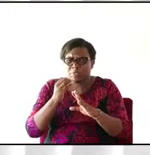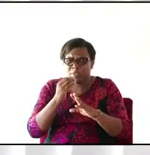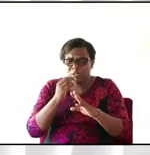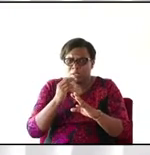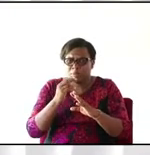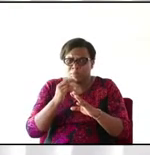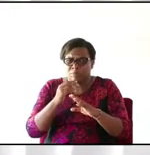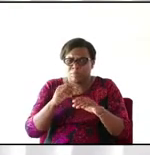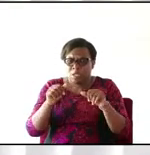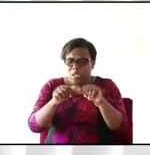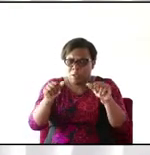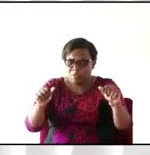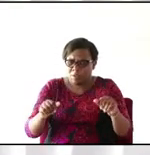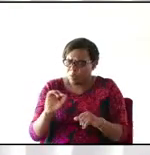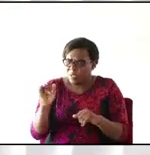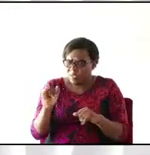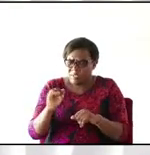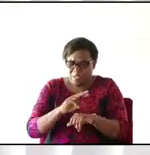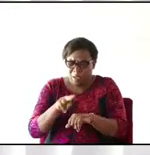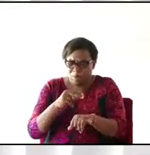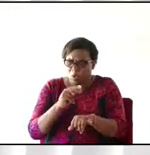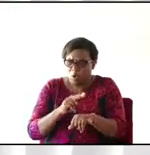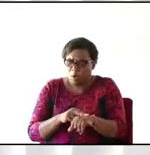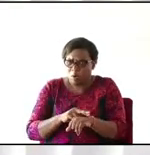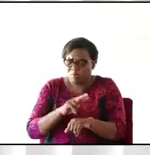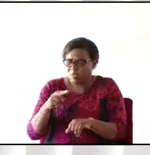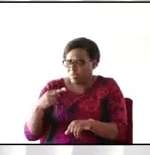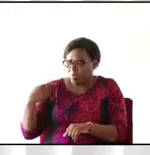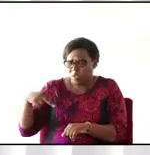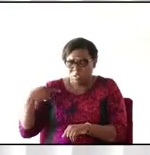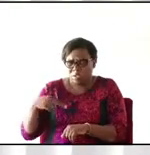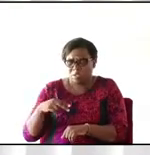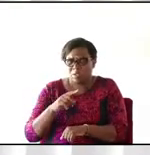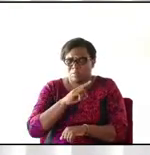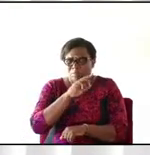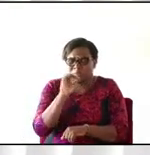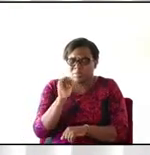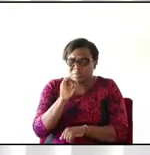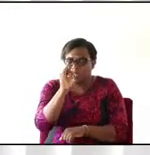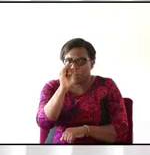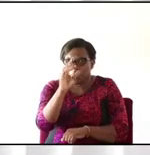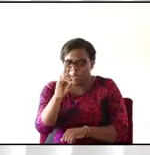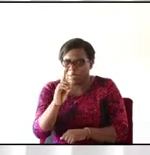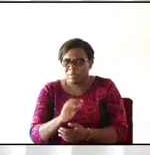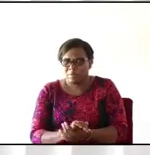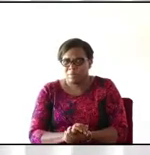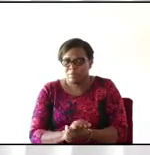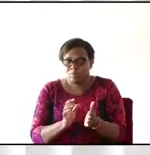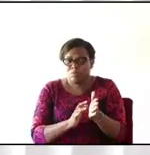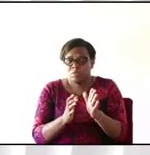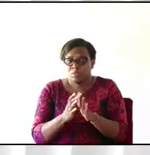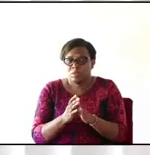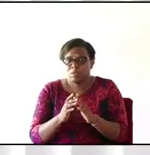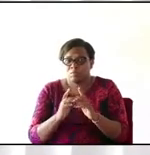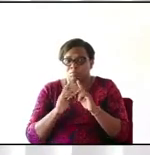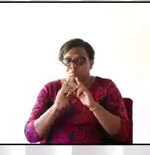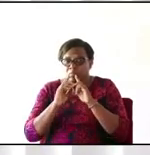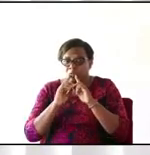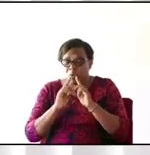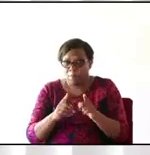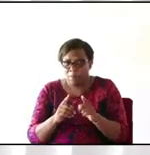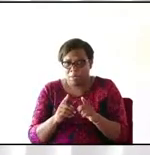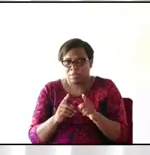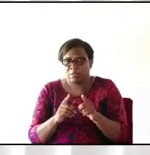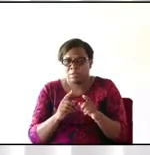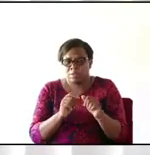religion, values, customs, or identity. Jesus, therefore, commands his disciples to